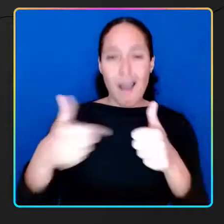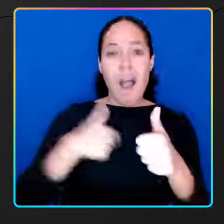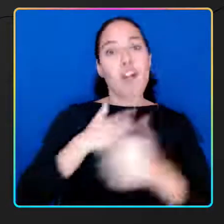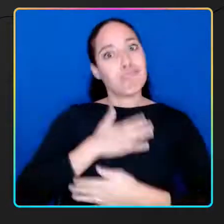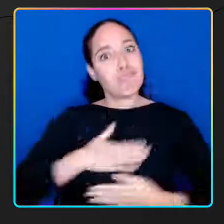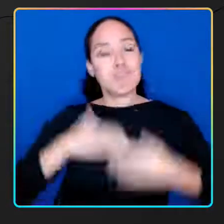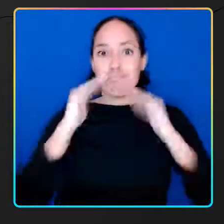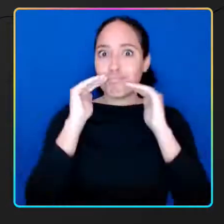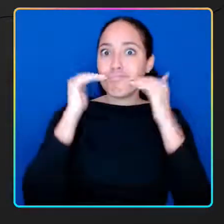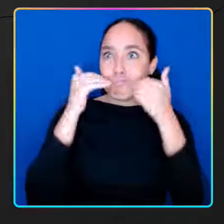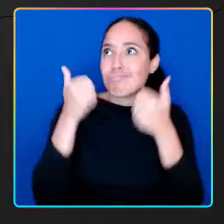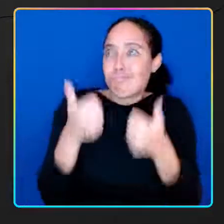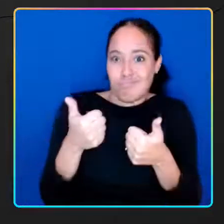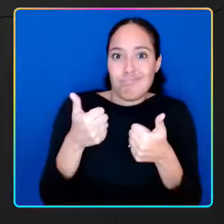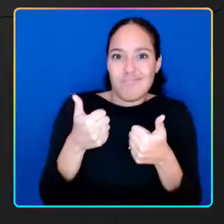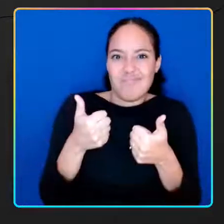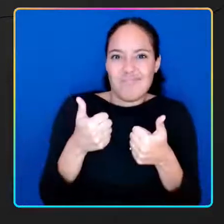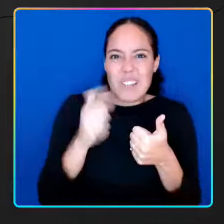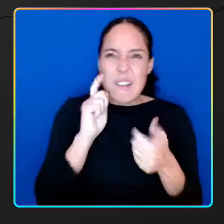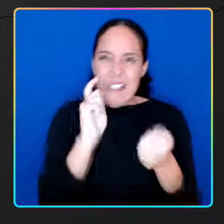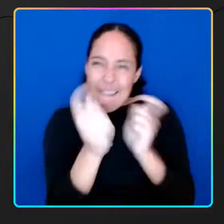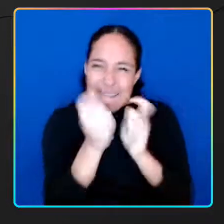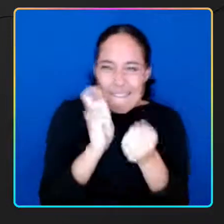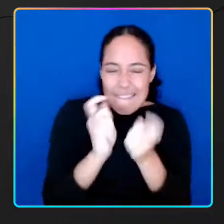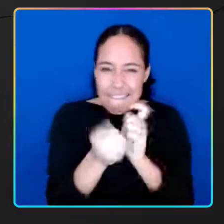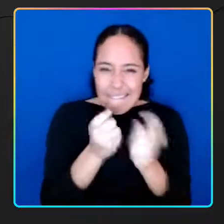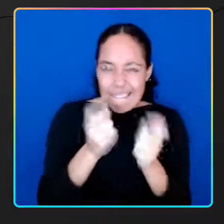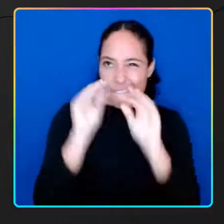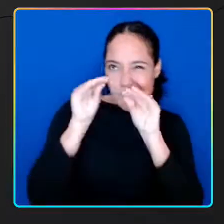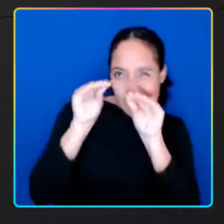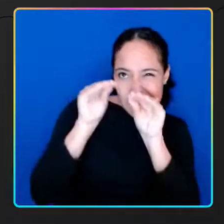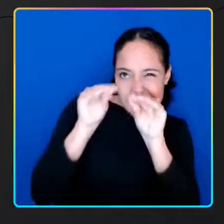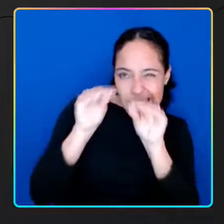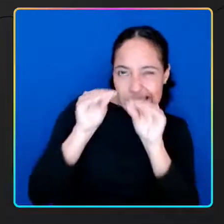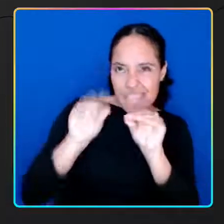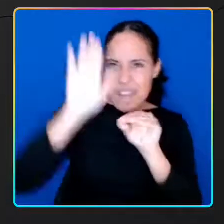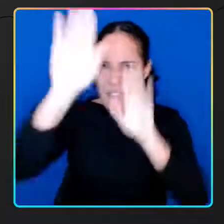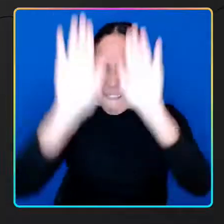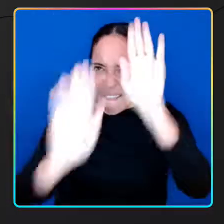the system a little bit so that it works to my advantage. Yeah.